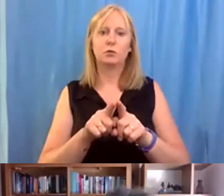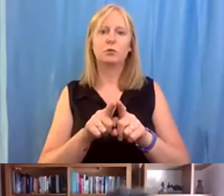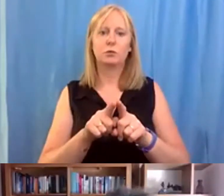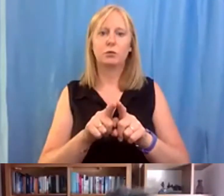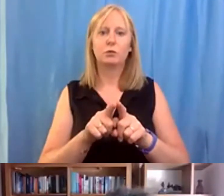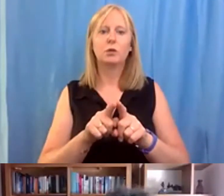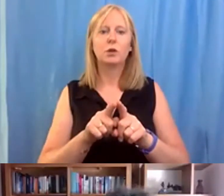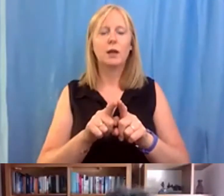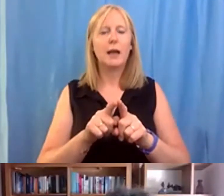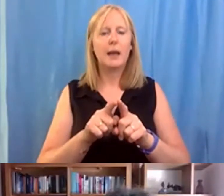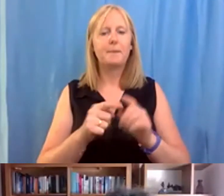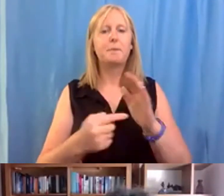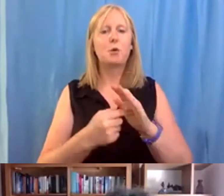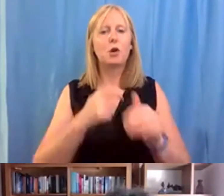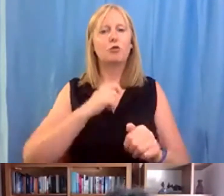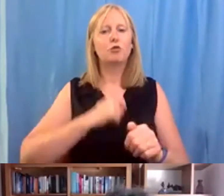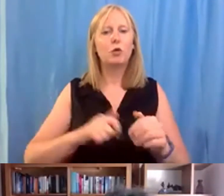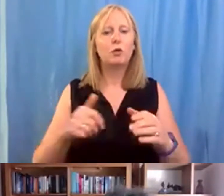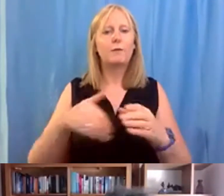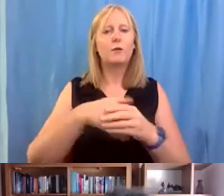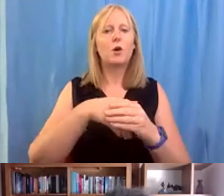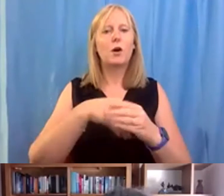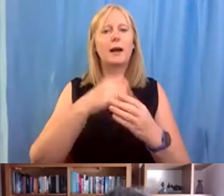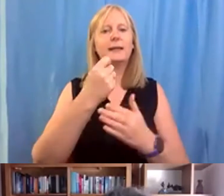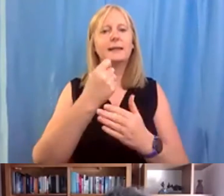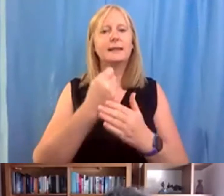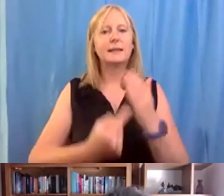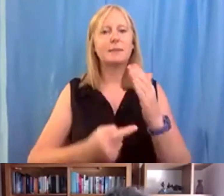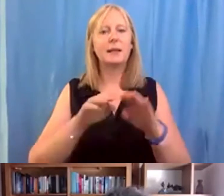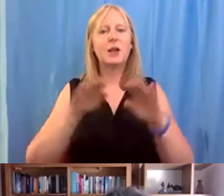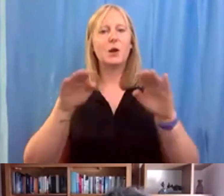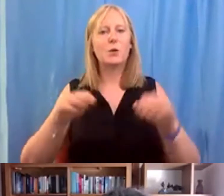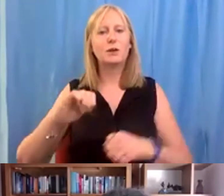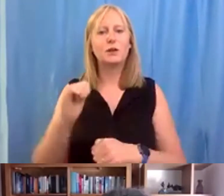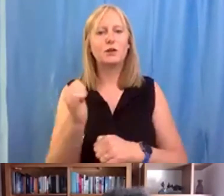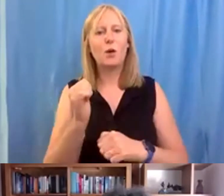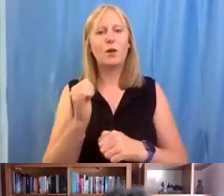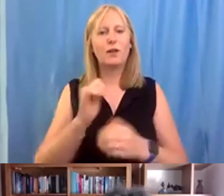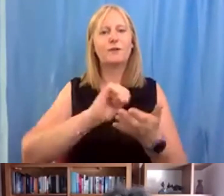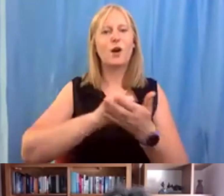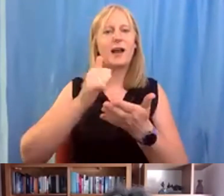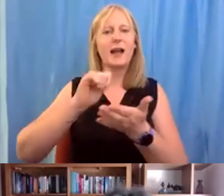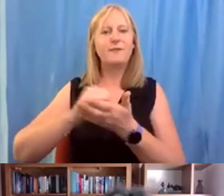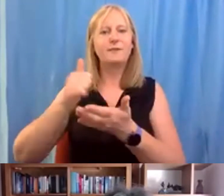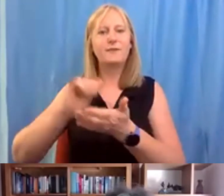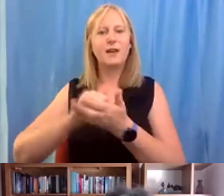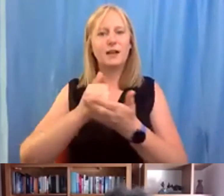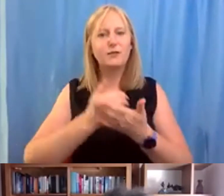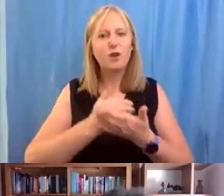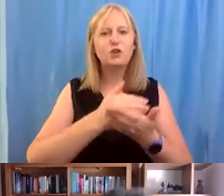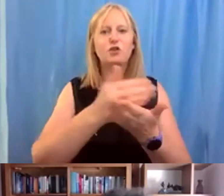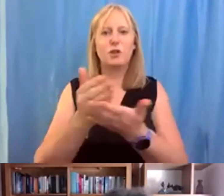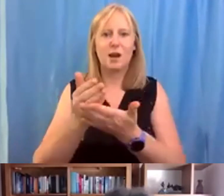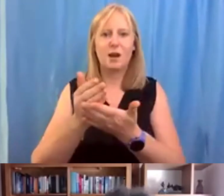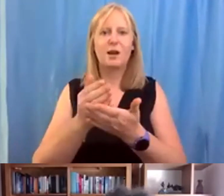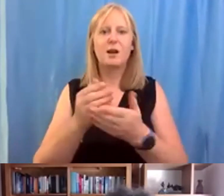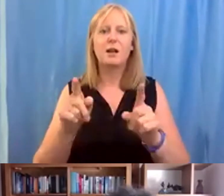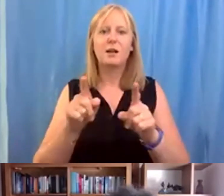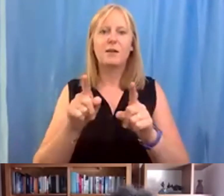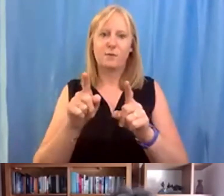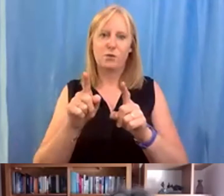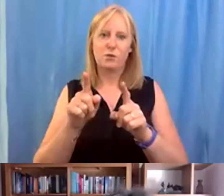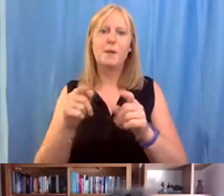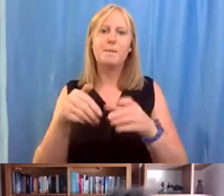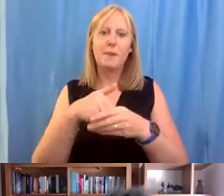Disability Equality Scotland in sharing some of those public appointment adverts with our members and access panels.